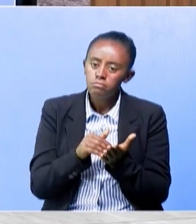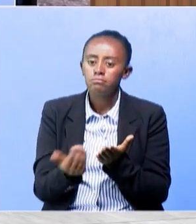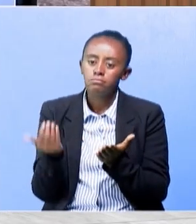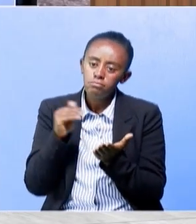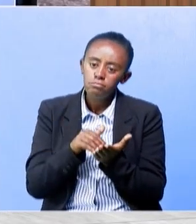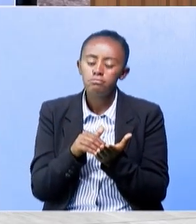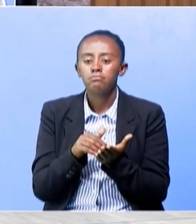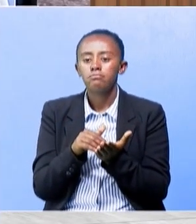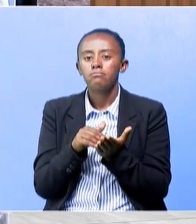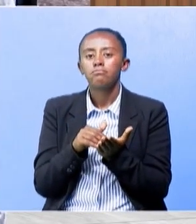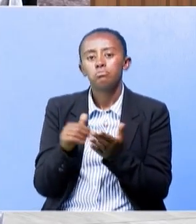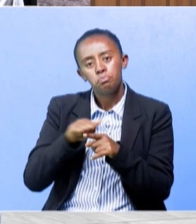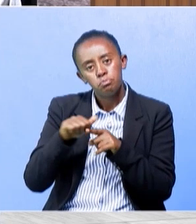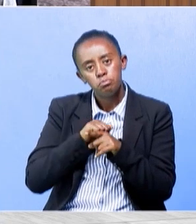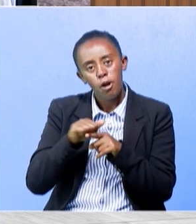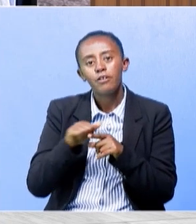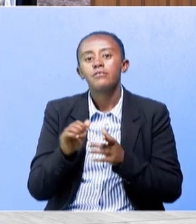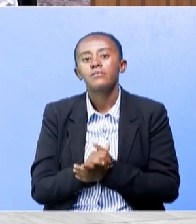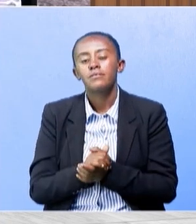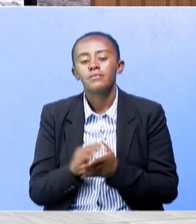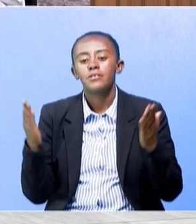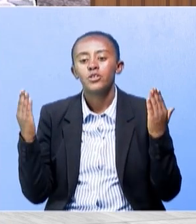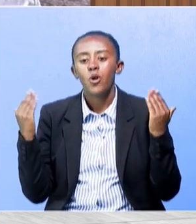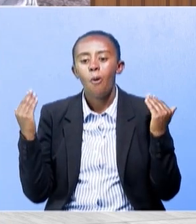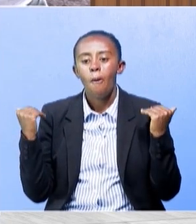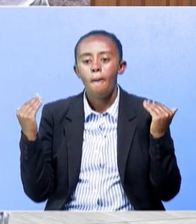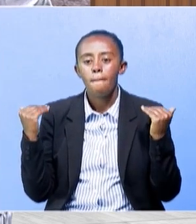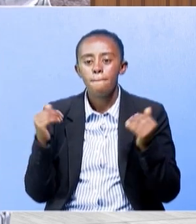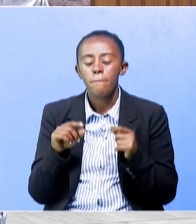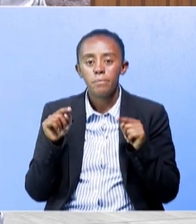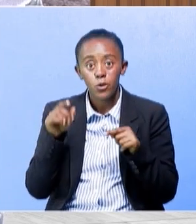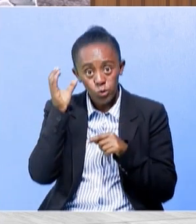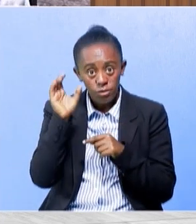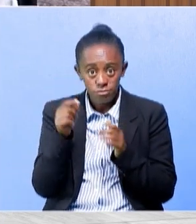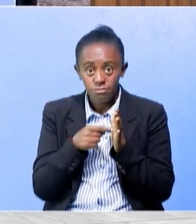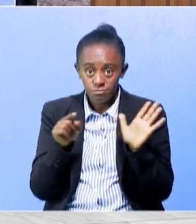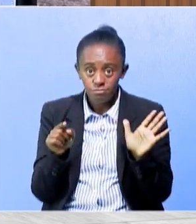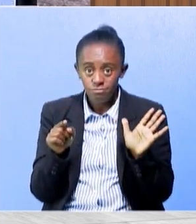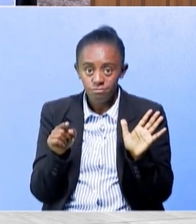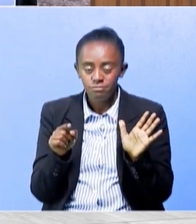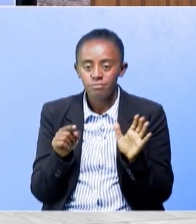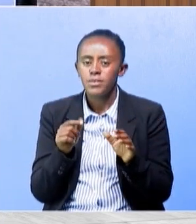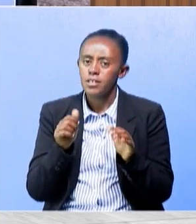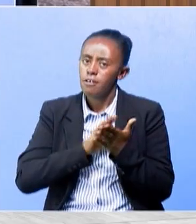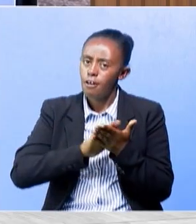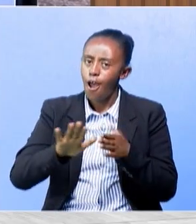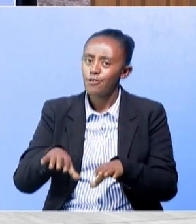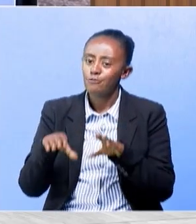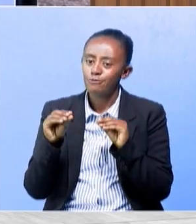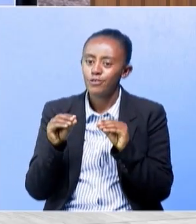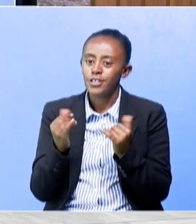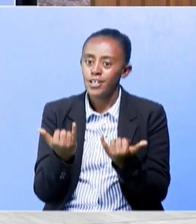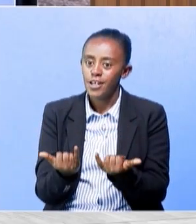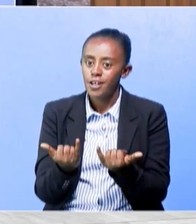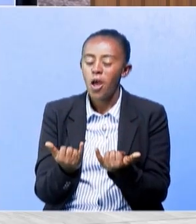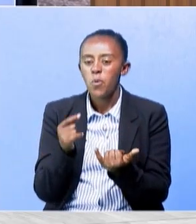it after maybe practice. I hope I'm clear about this concept. Nice to see you. Now we're going